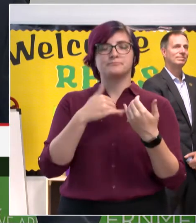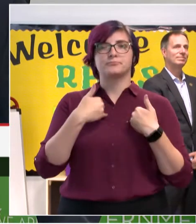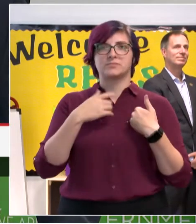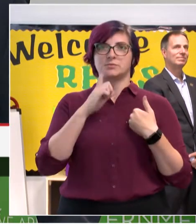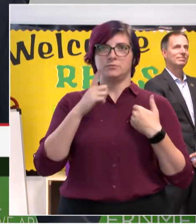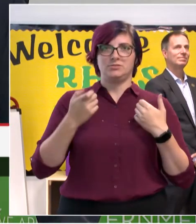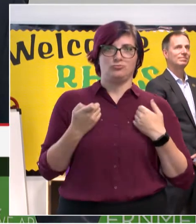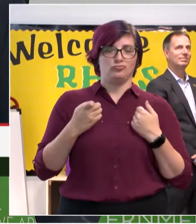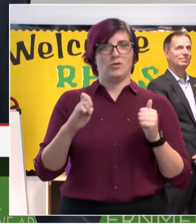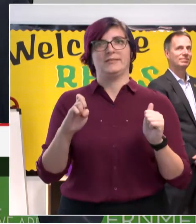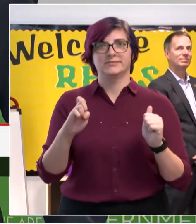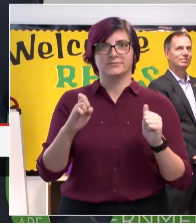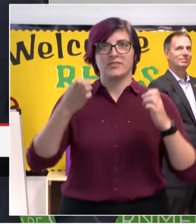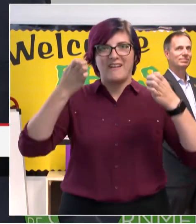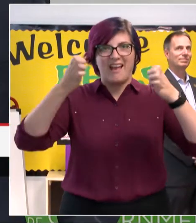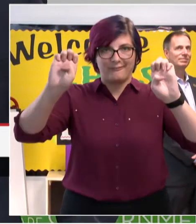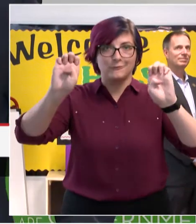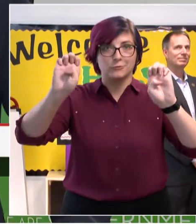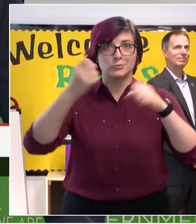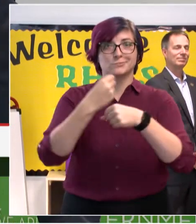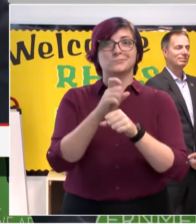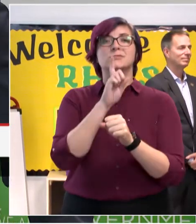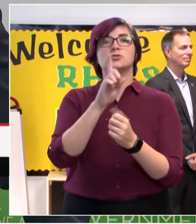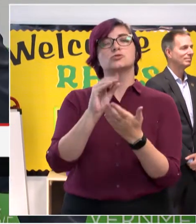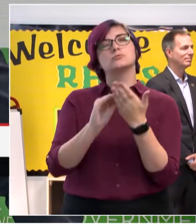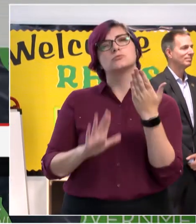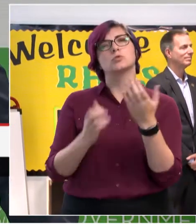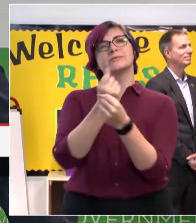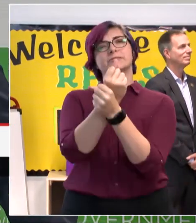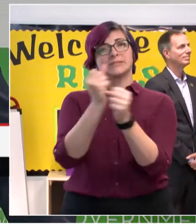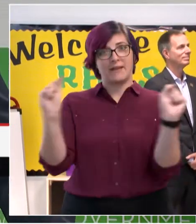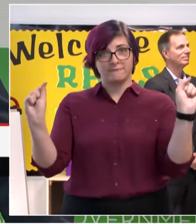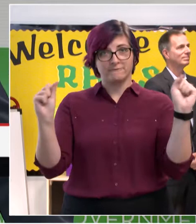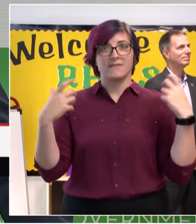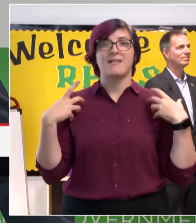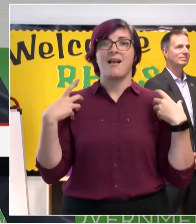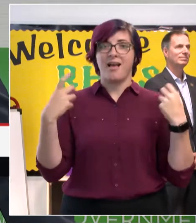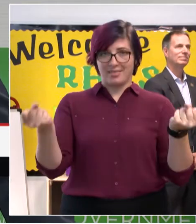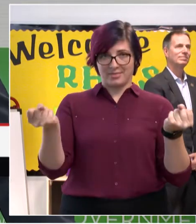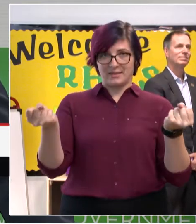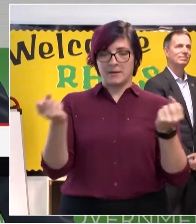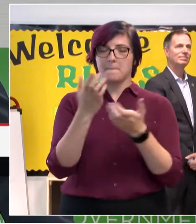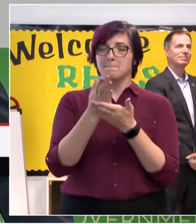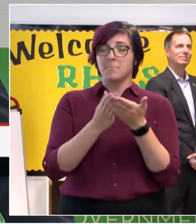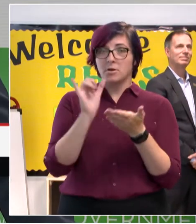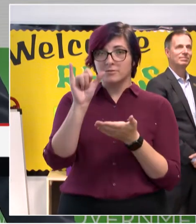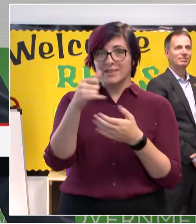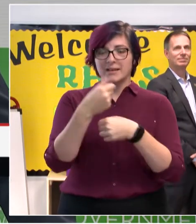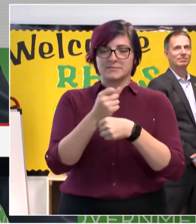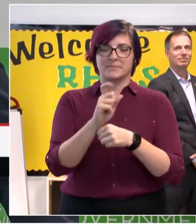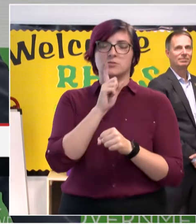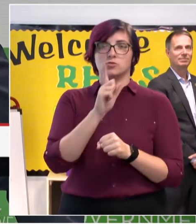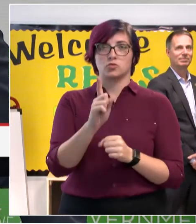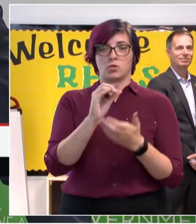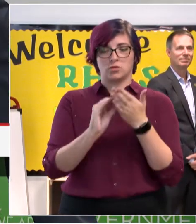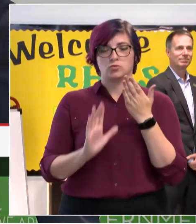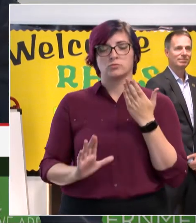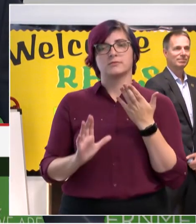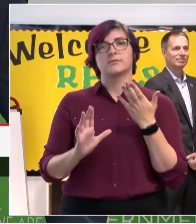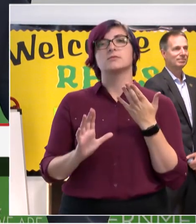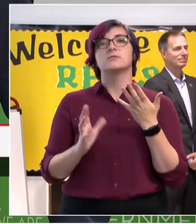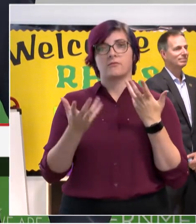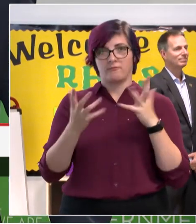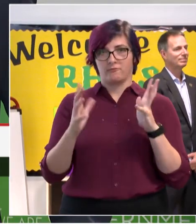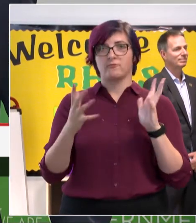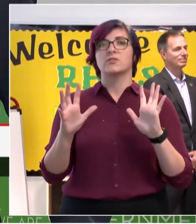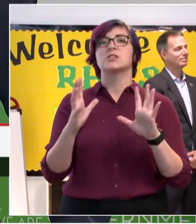aggressive effort this year to ensure that our students are safe and healthy. And part of that is ensuring that our students have received all